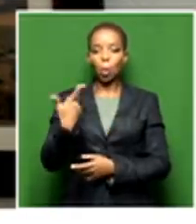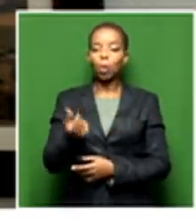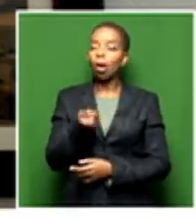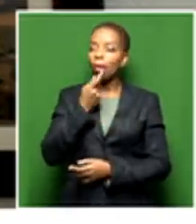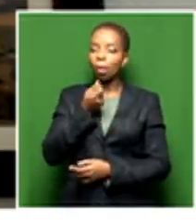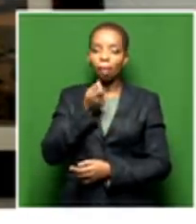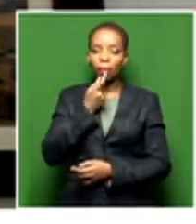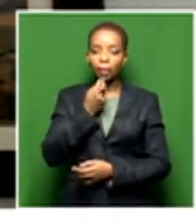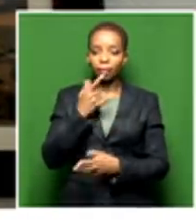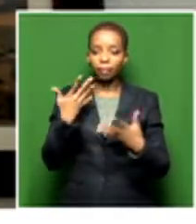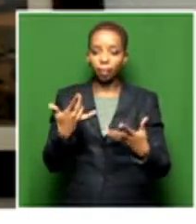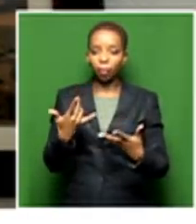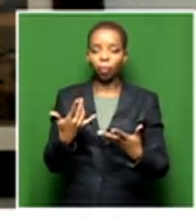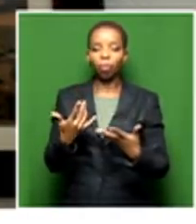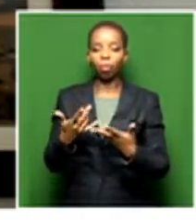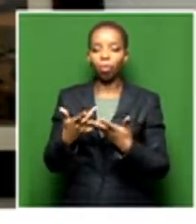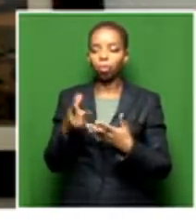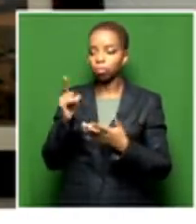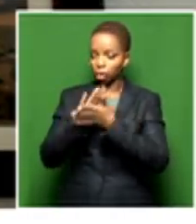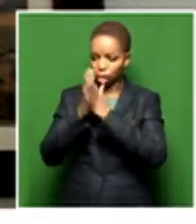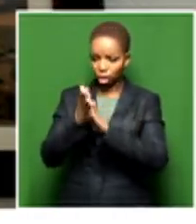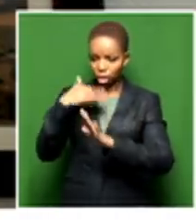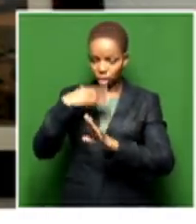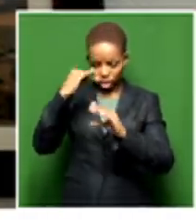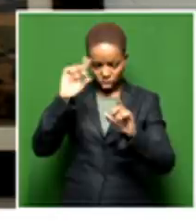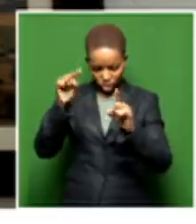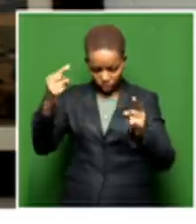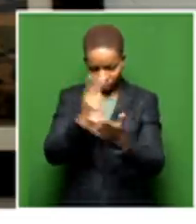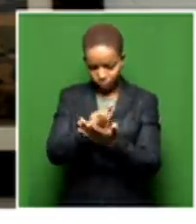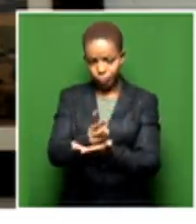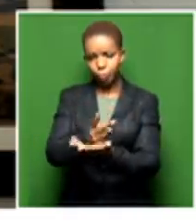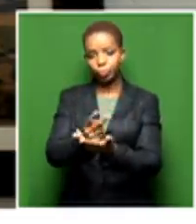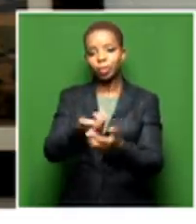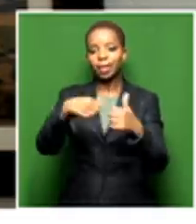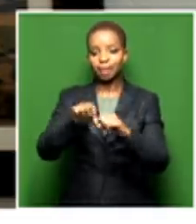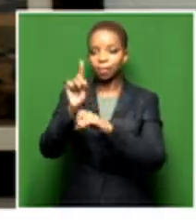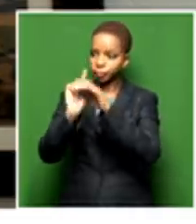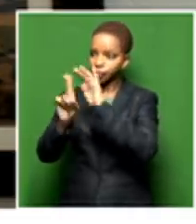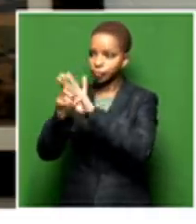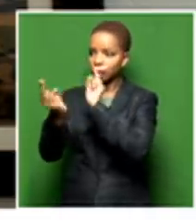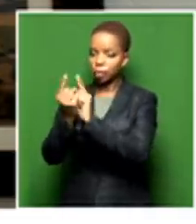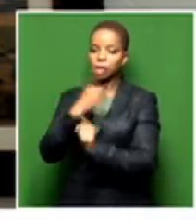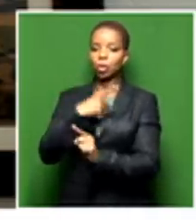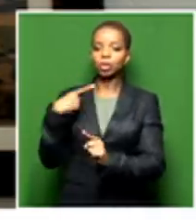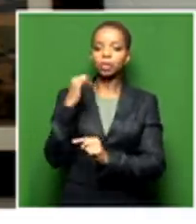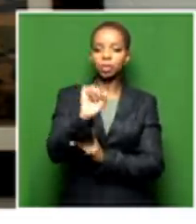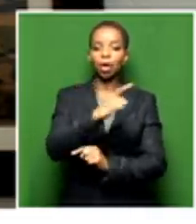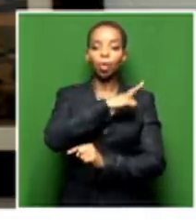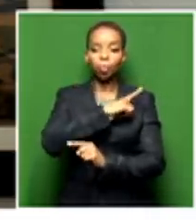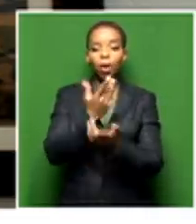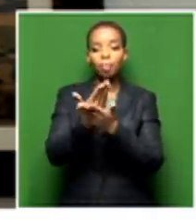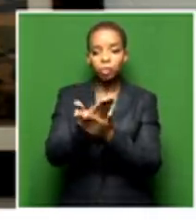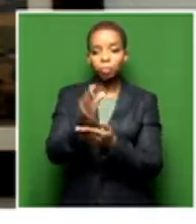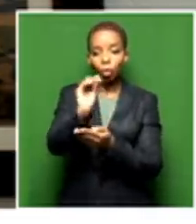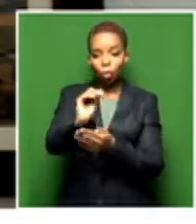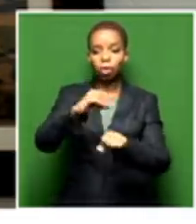that are well known to affect your sleep, then you want to see your doctor because there could be some underlying condition that's causing that. In